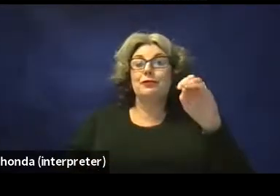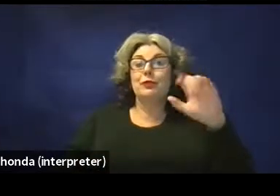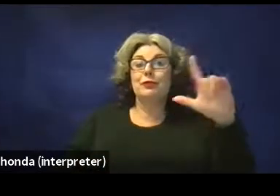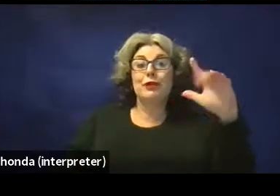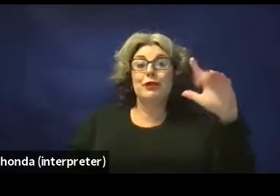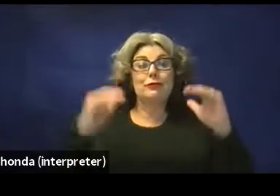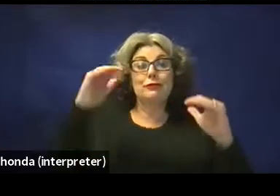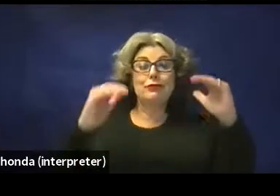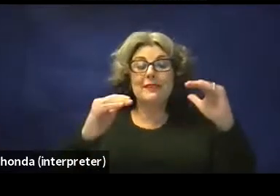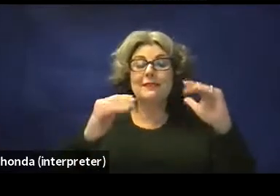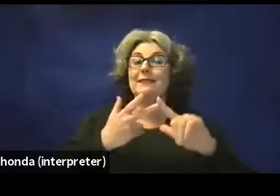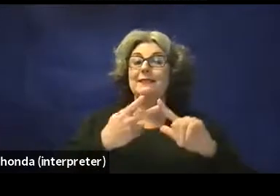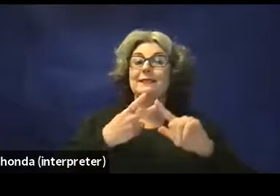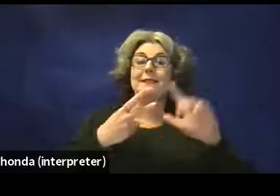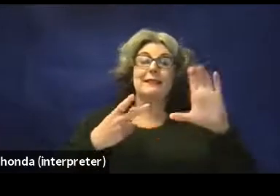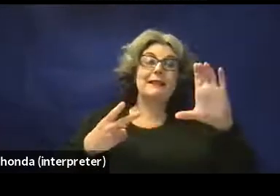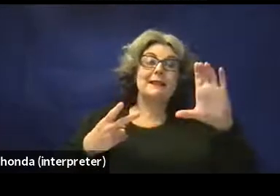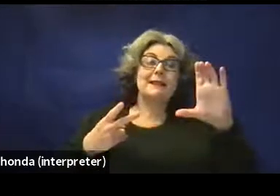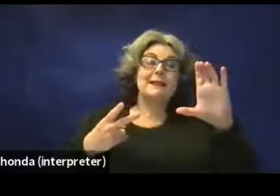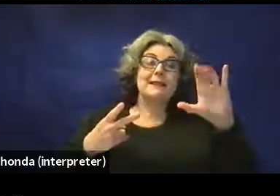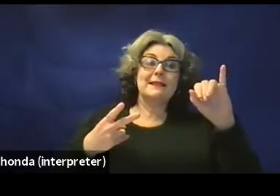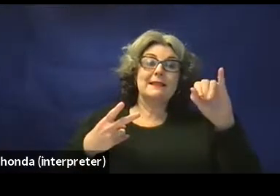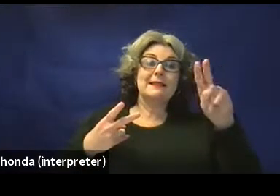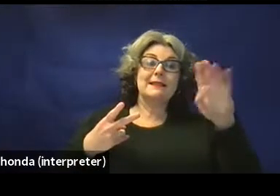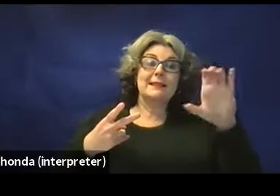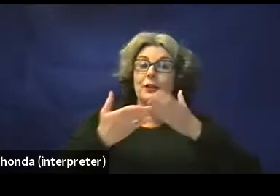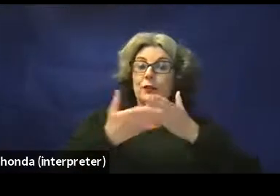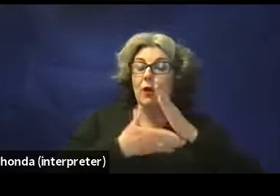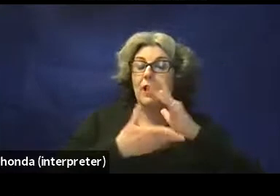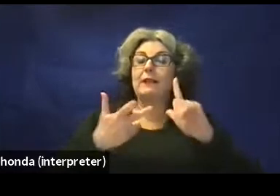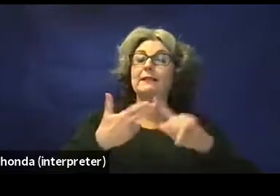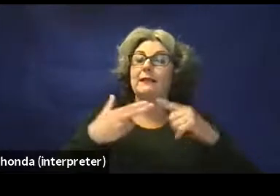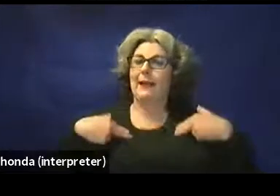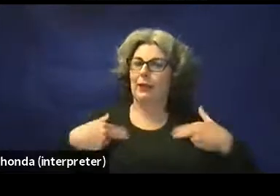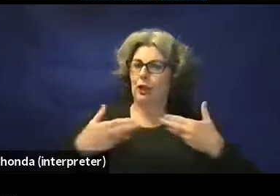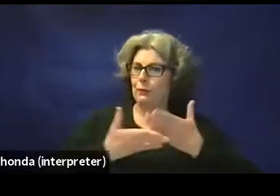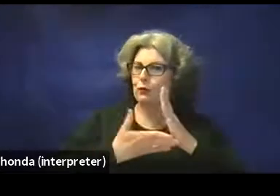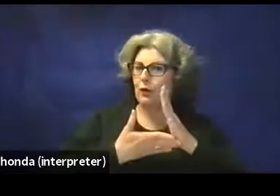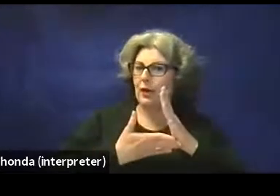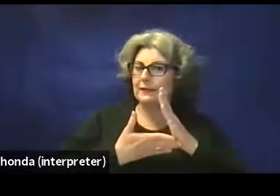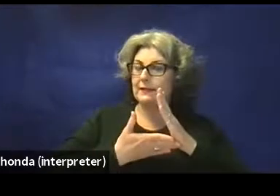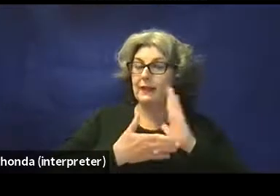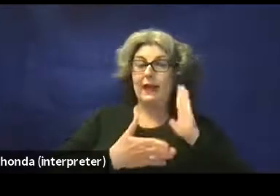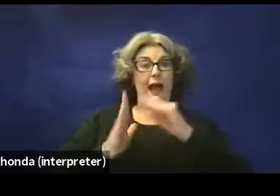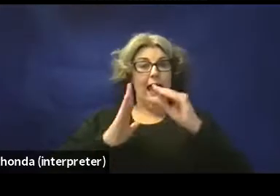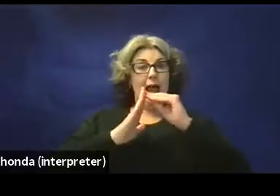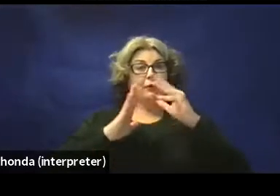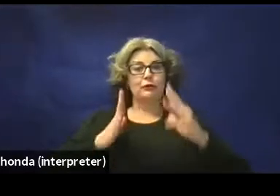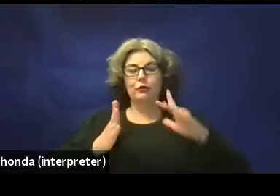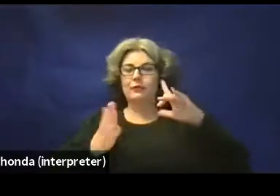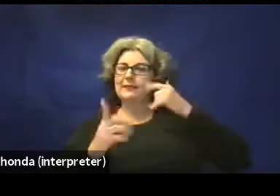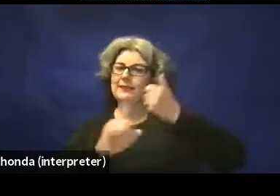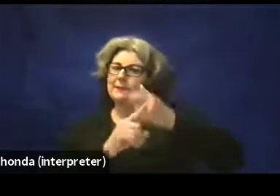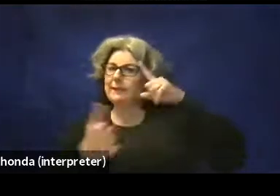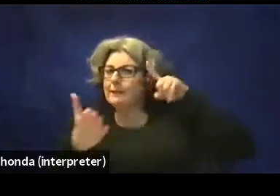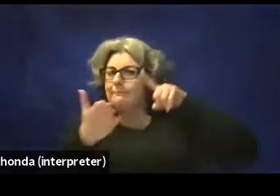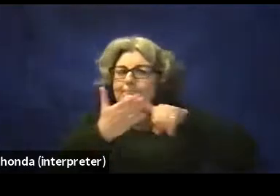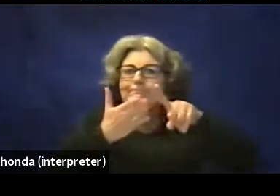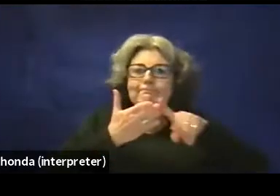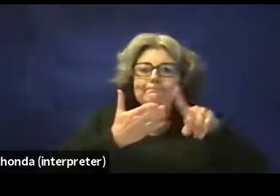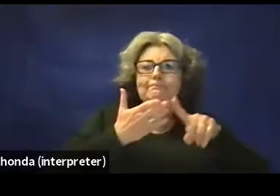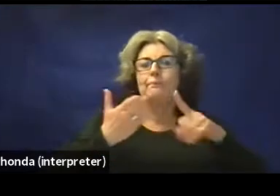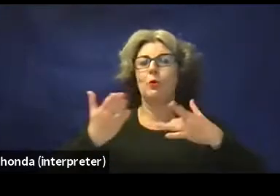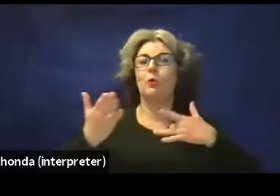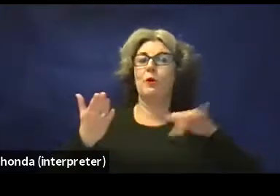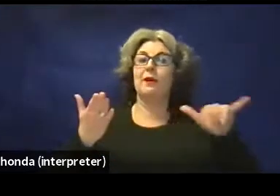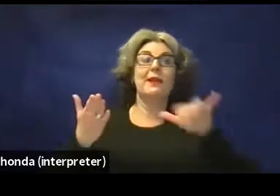and human rights. And it's just a really good place for our students to be able to investigate what that's like,